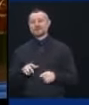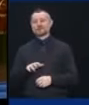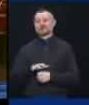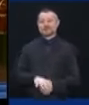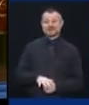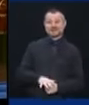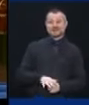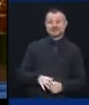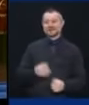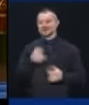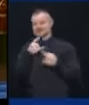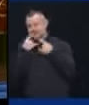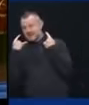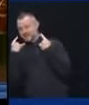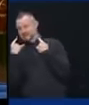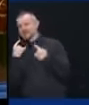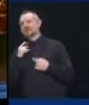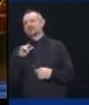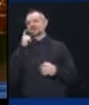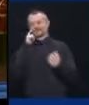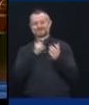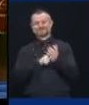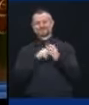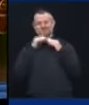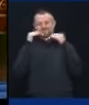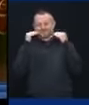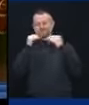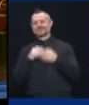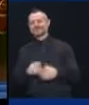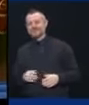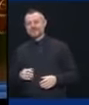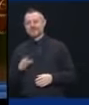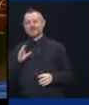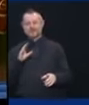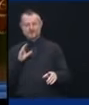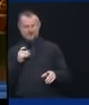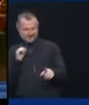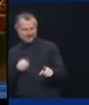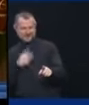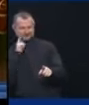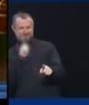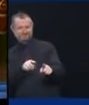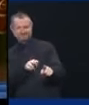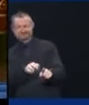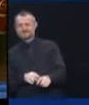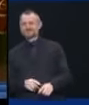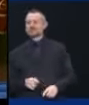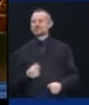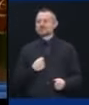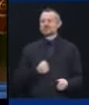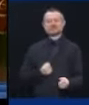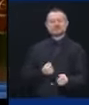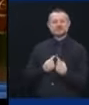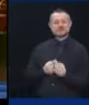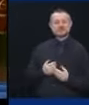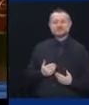the mask. Beth Garvey smiles. She is unfazed.